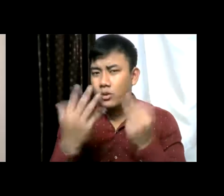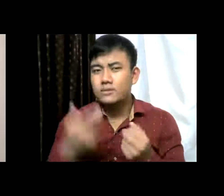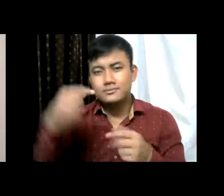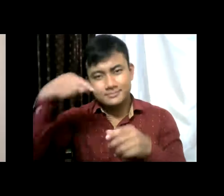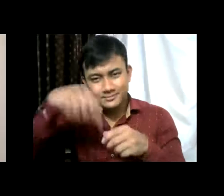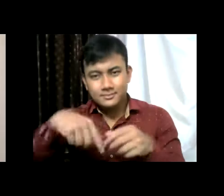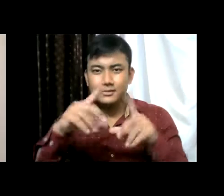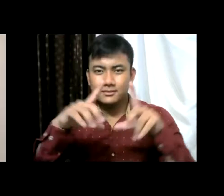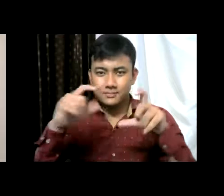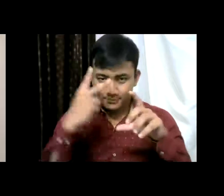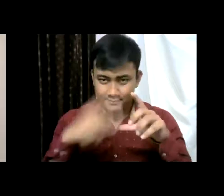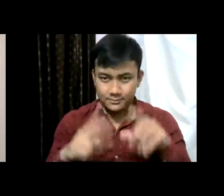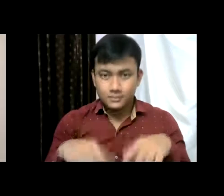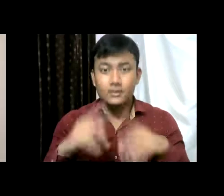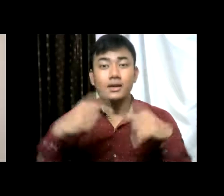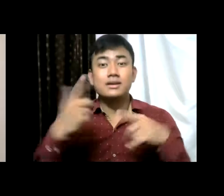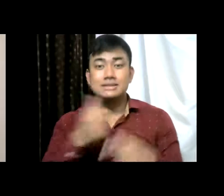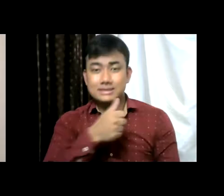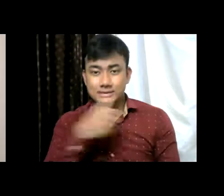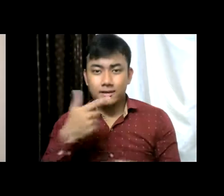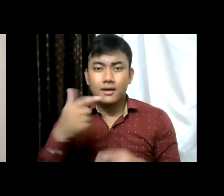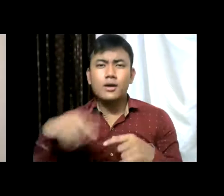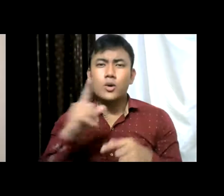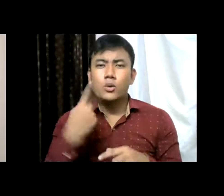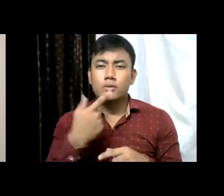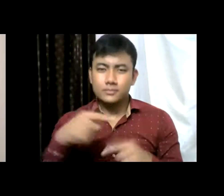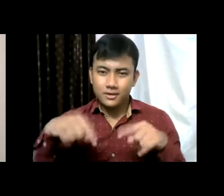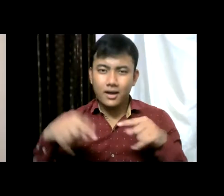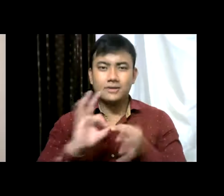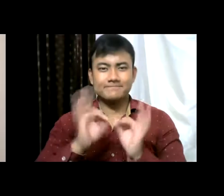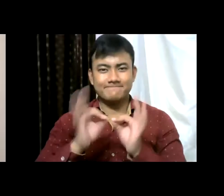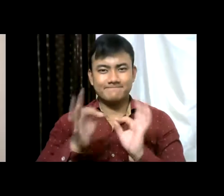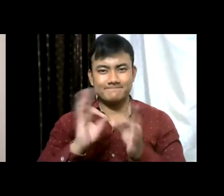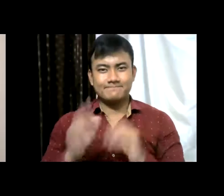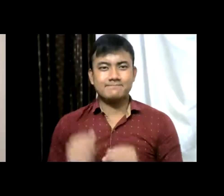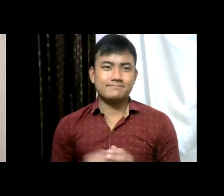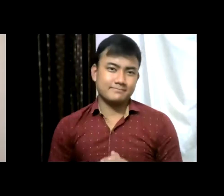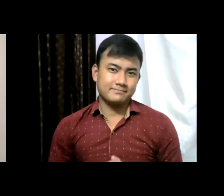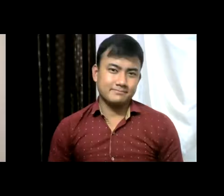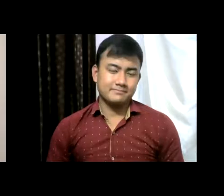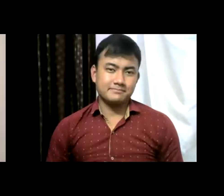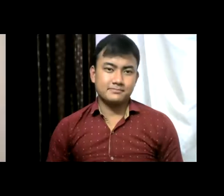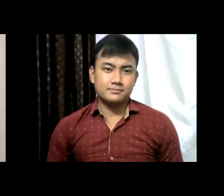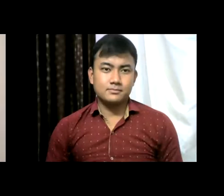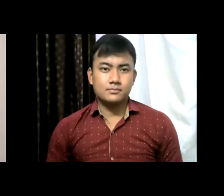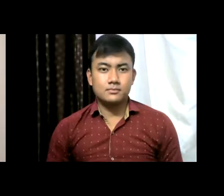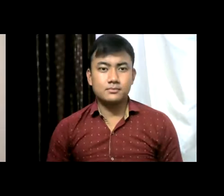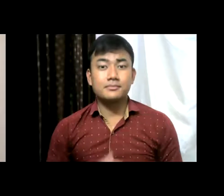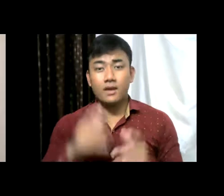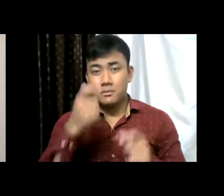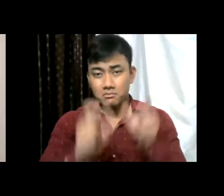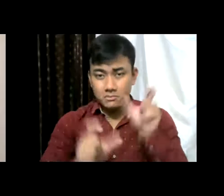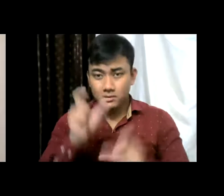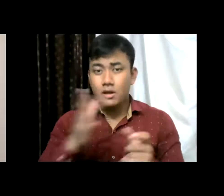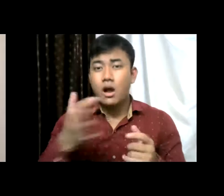to thank Anand, who is our Indian Sign Language interpreter today. And I would like to request all of you